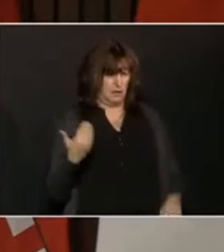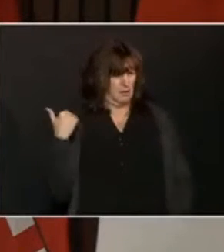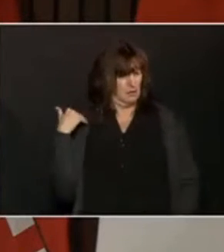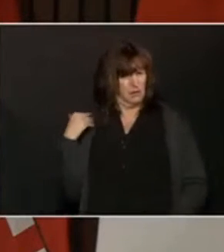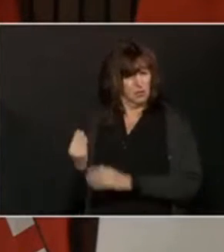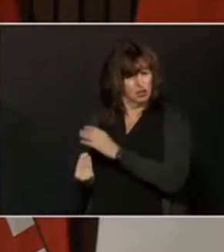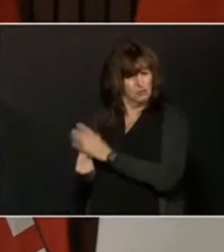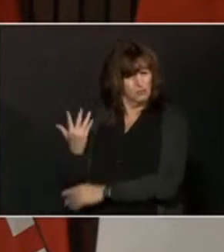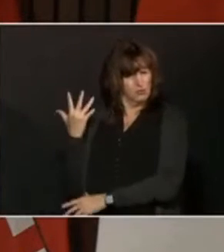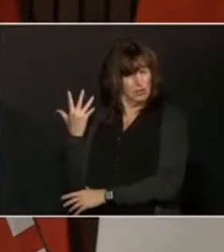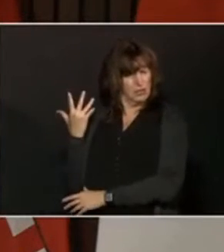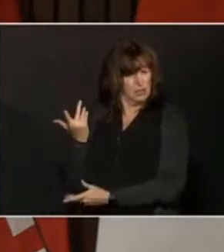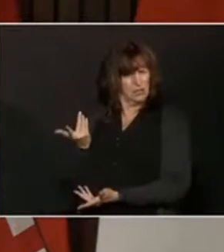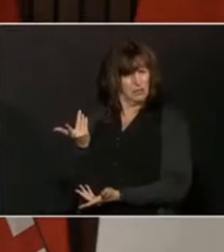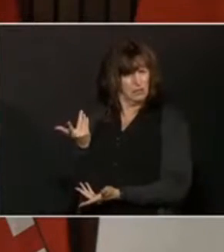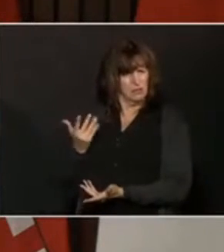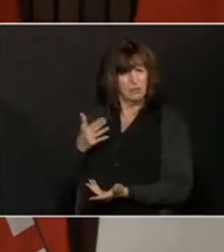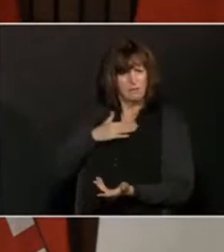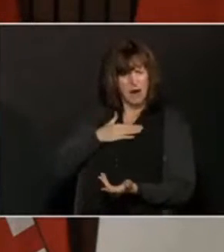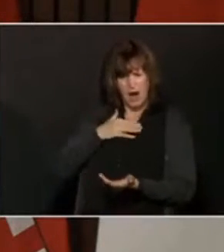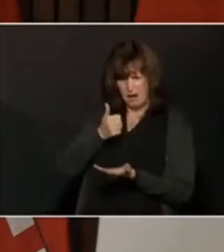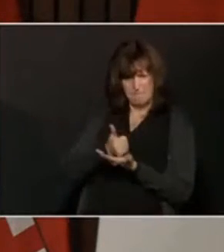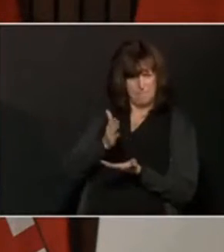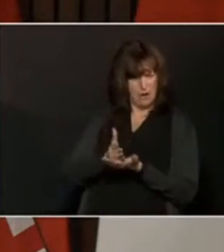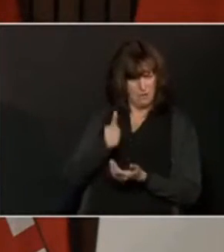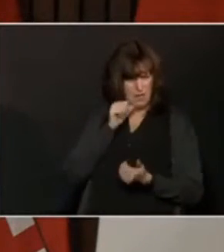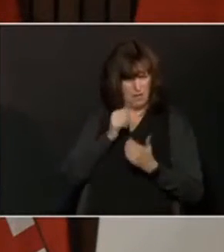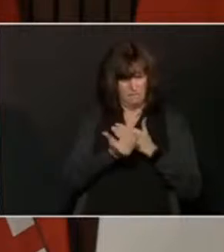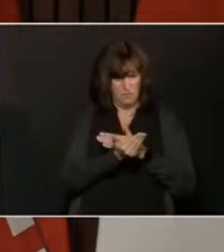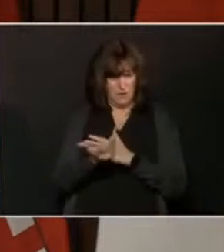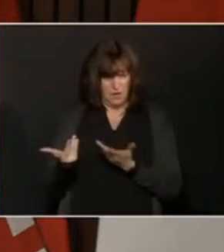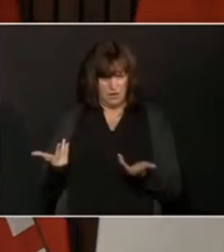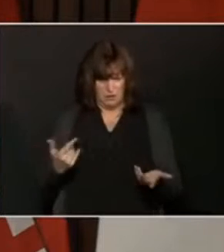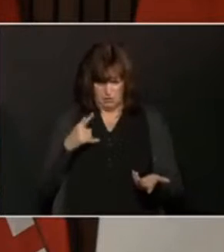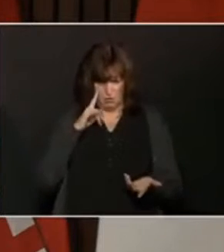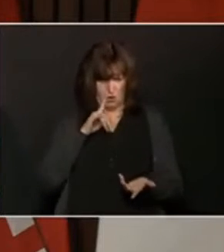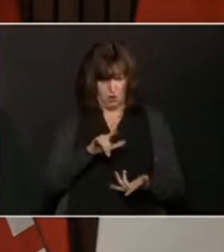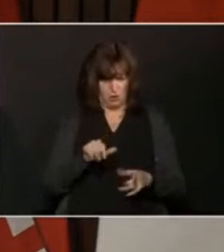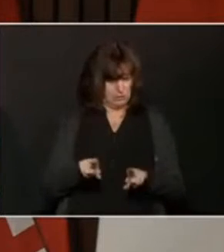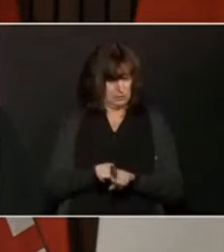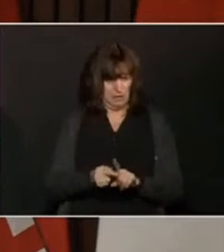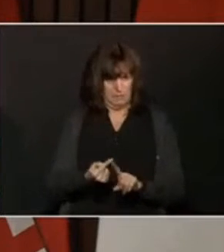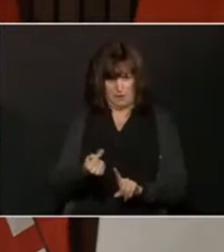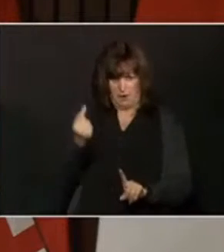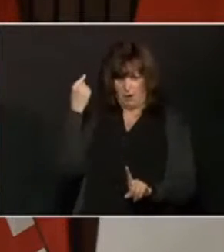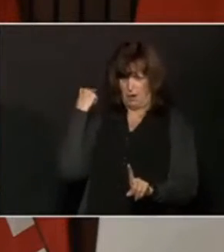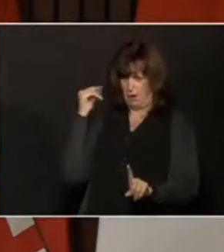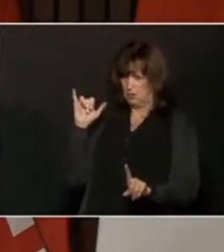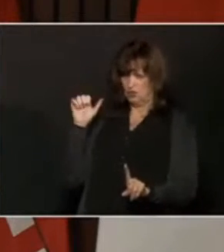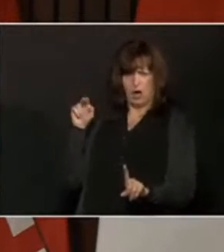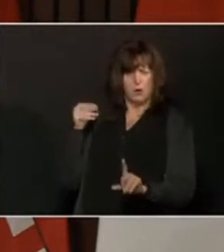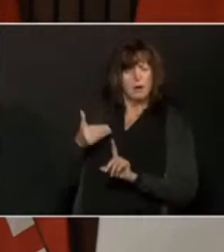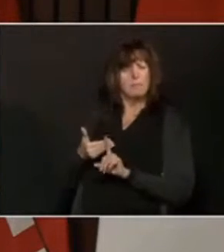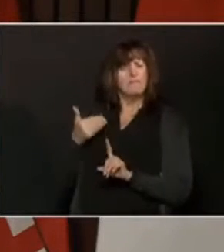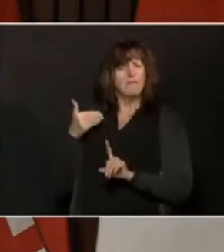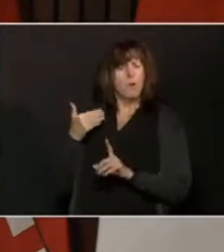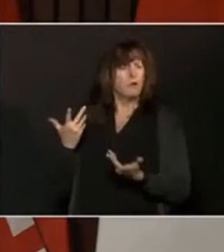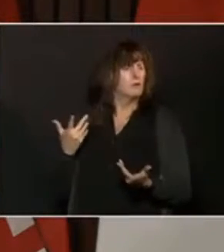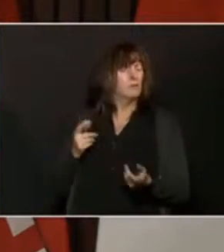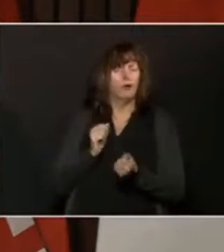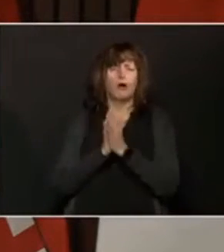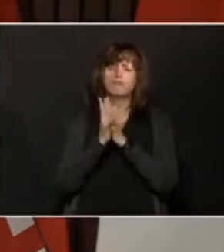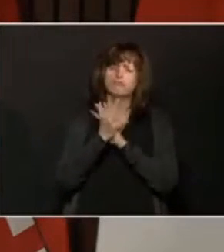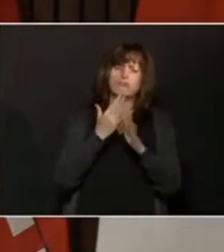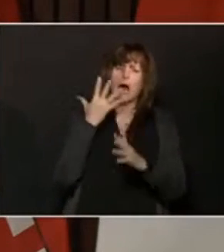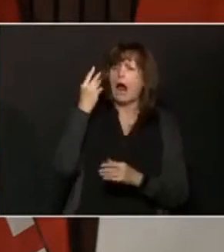apartment every morning and it's like it was in January or February, not like it was in April. So there's a lot of movement, a lot of contacts, a